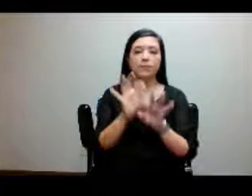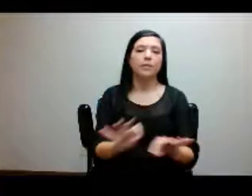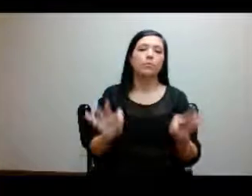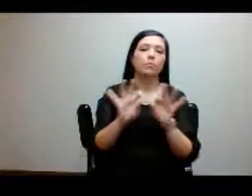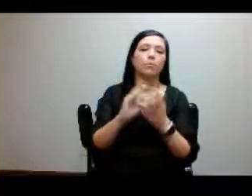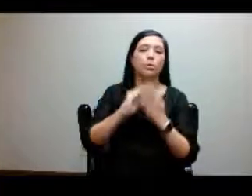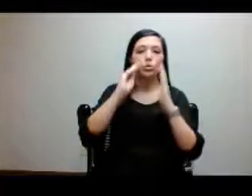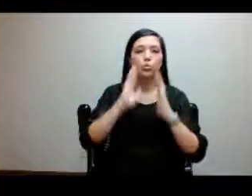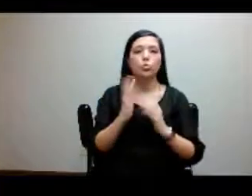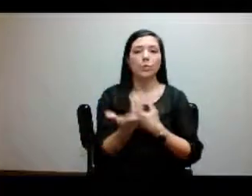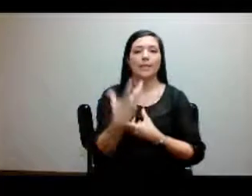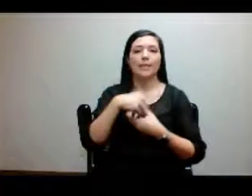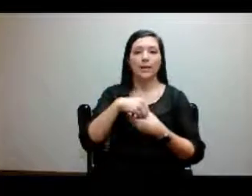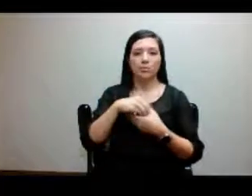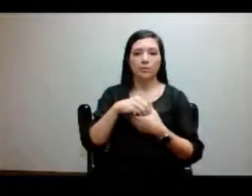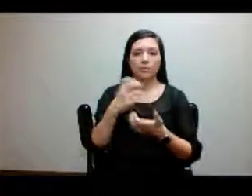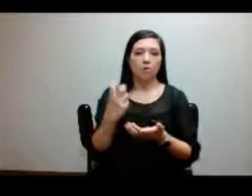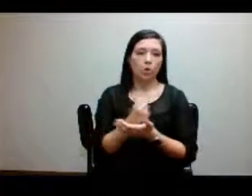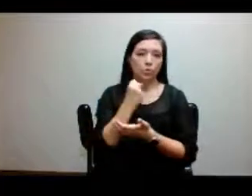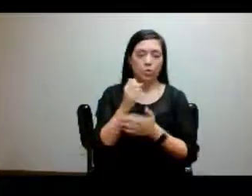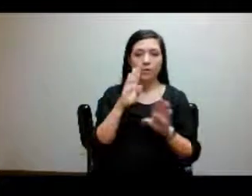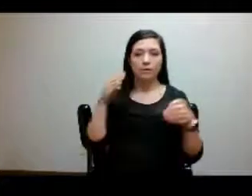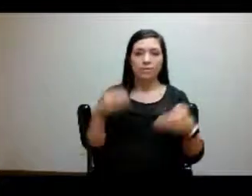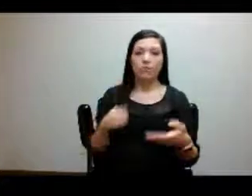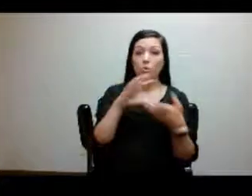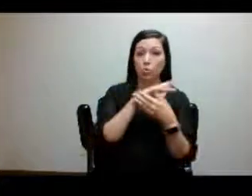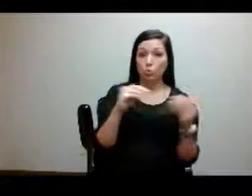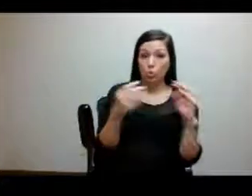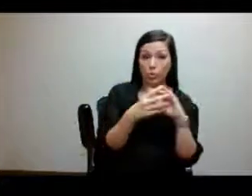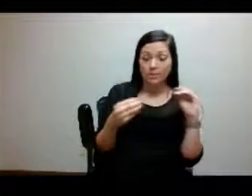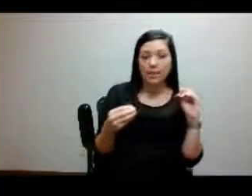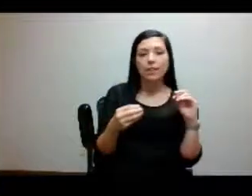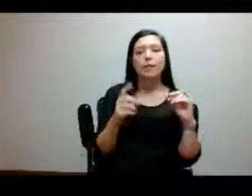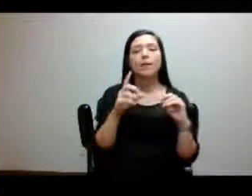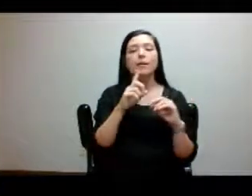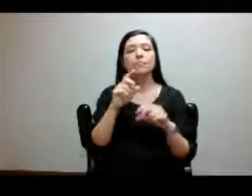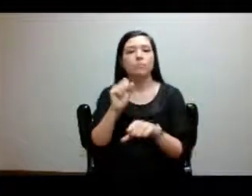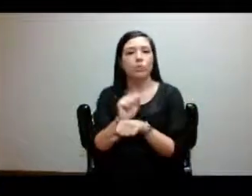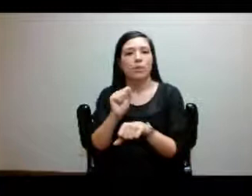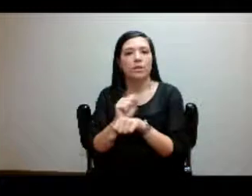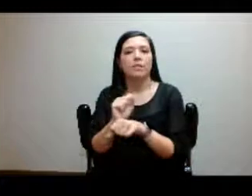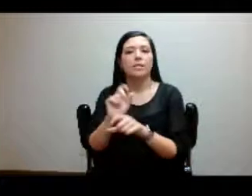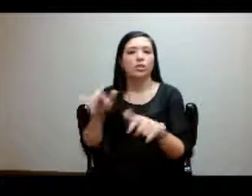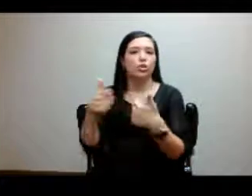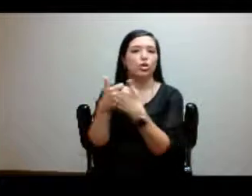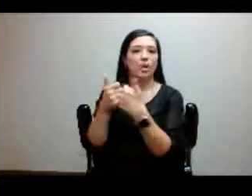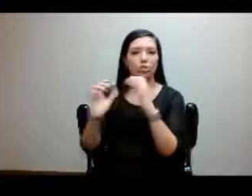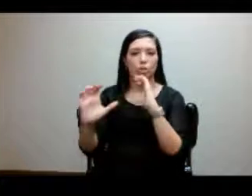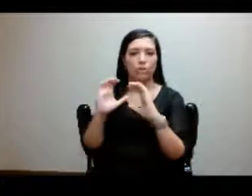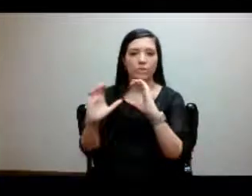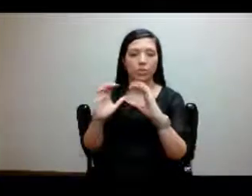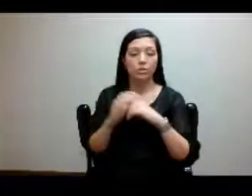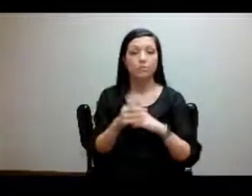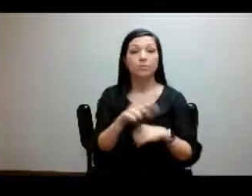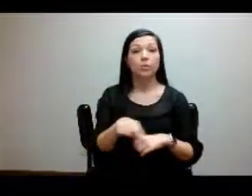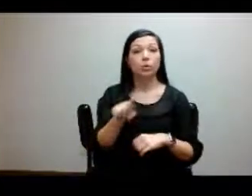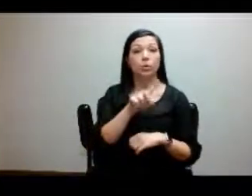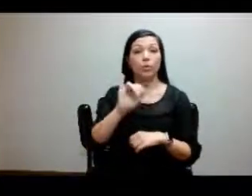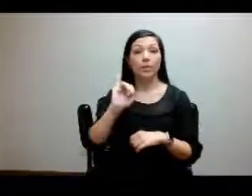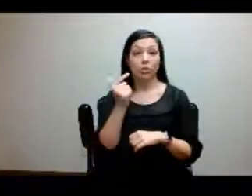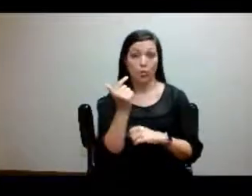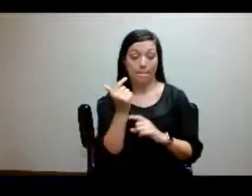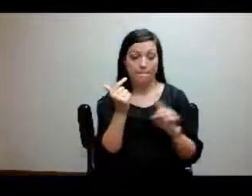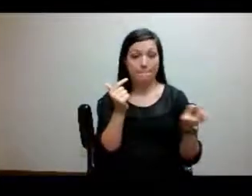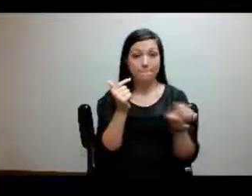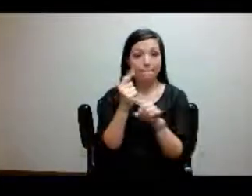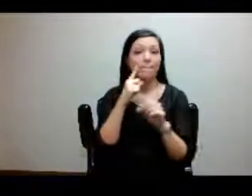engagement opportunities that focused on storytelling and authentic and challenging conversations. For those of you on Instagram out there, I hope that